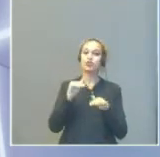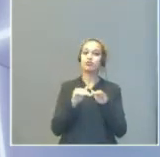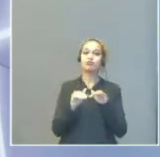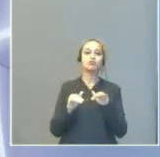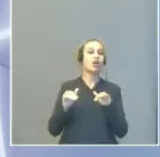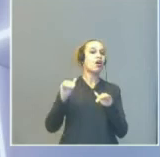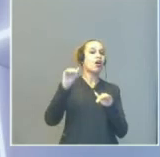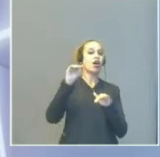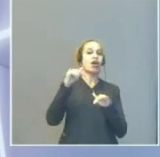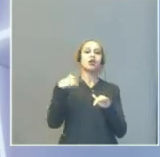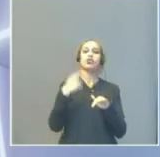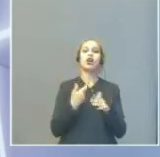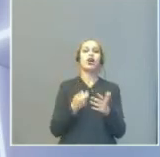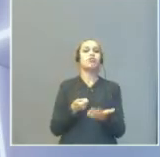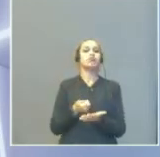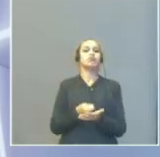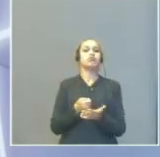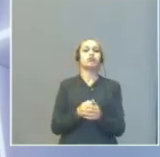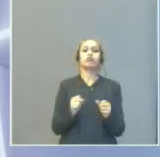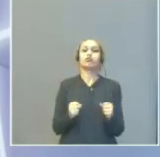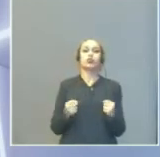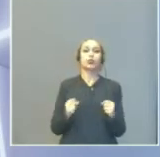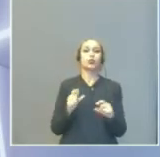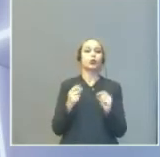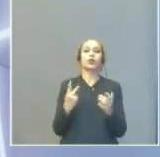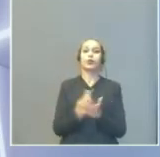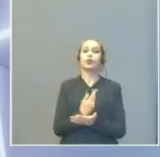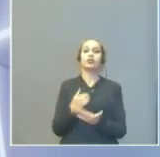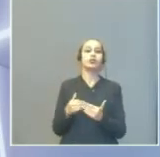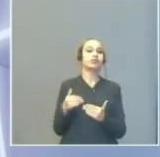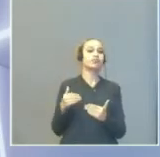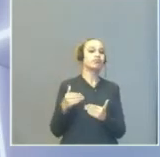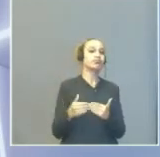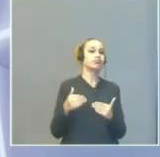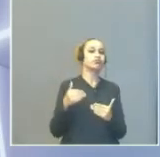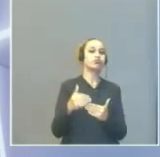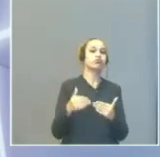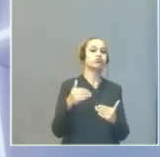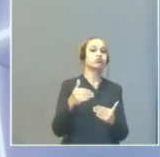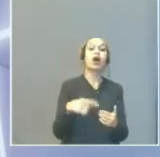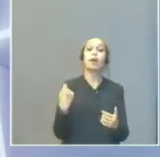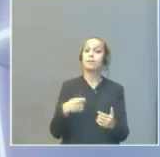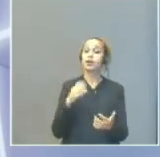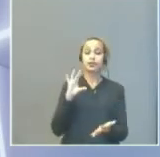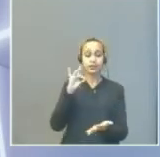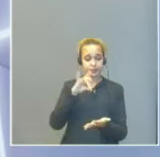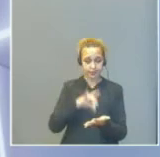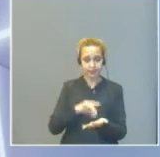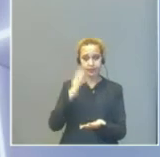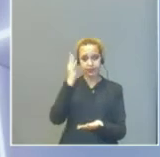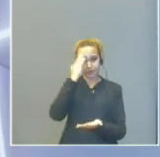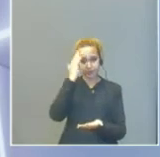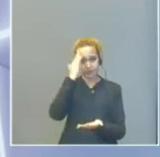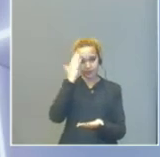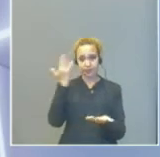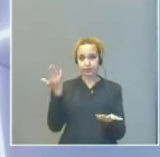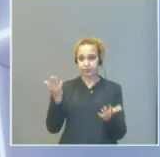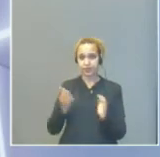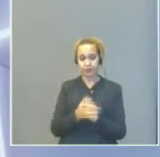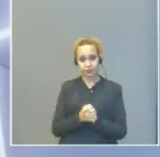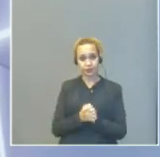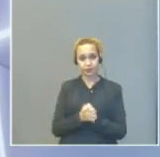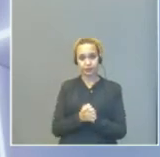what comes next, and coming down to earth, which is what I think we must do. Learning to come down to